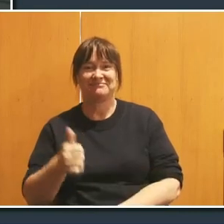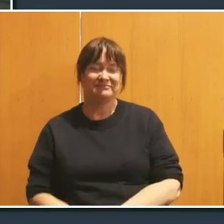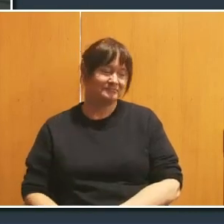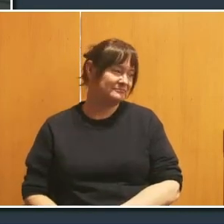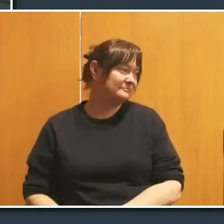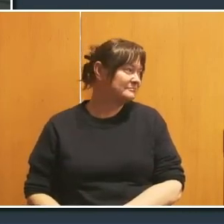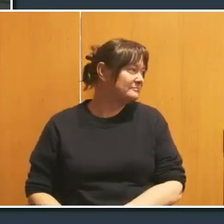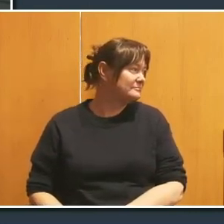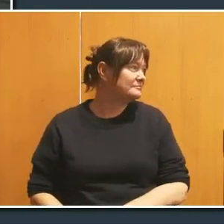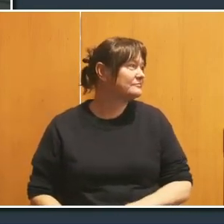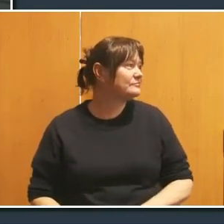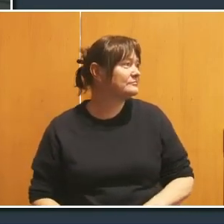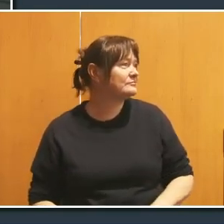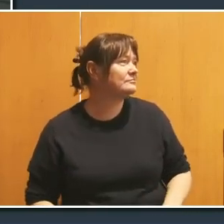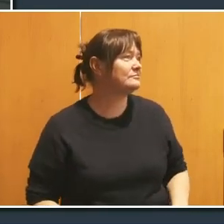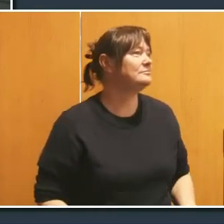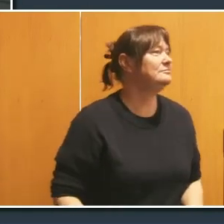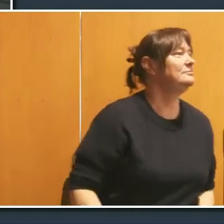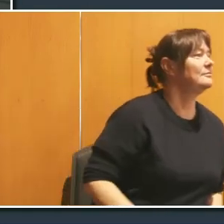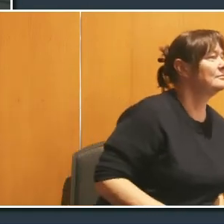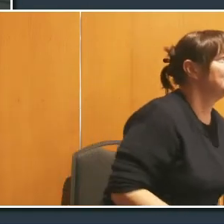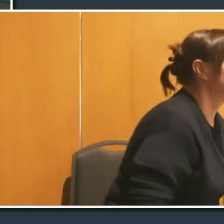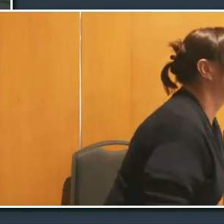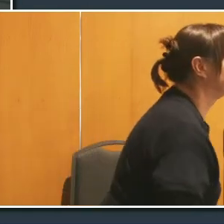we don't. Just with respect to this, my understanding is